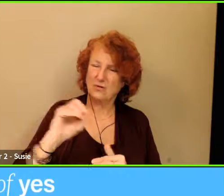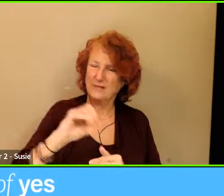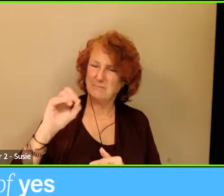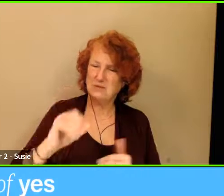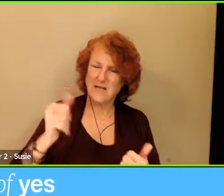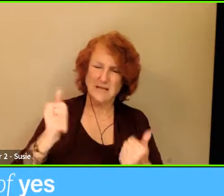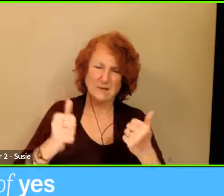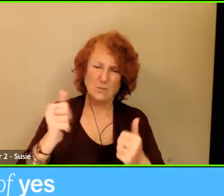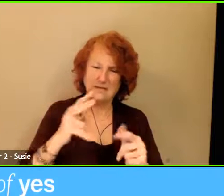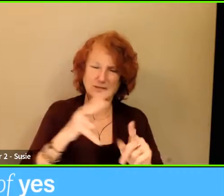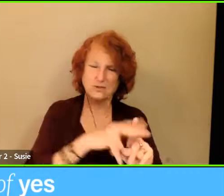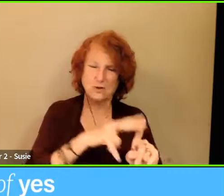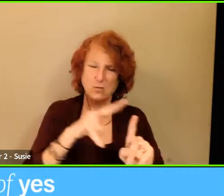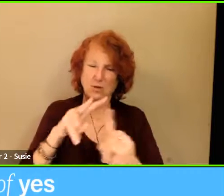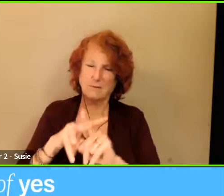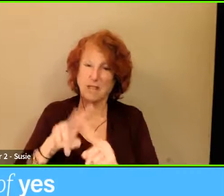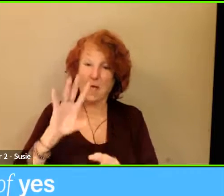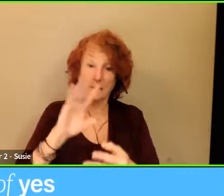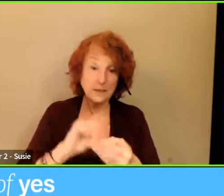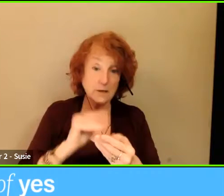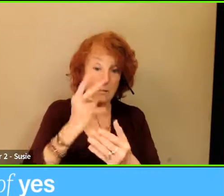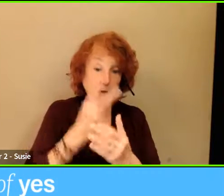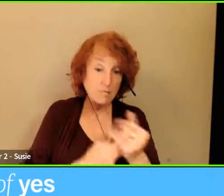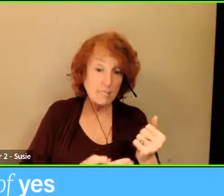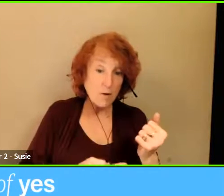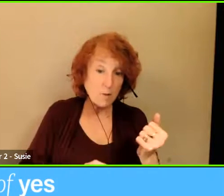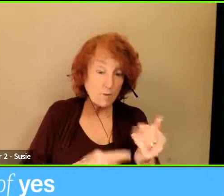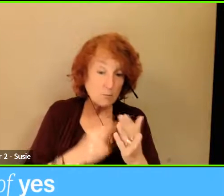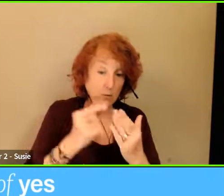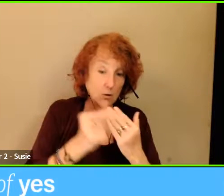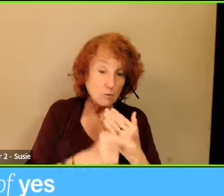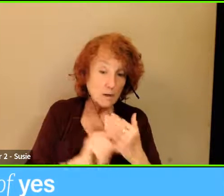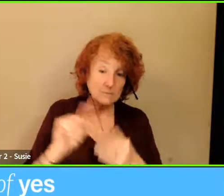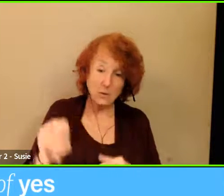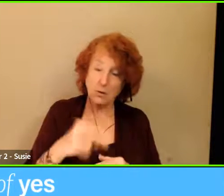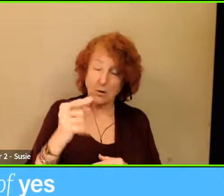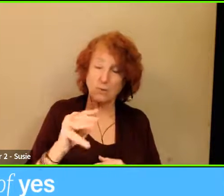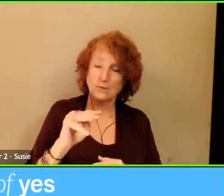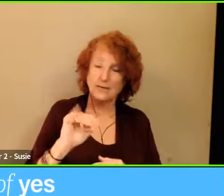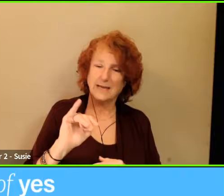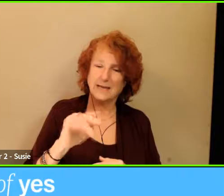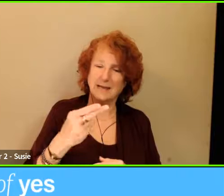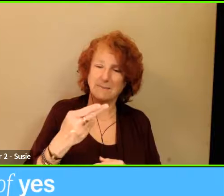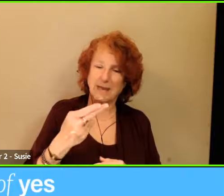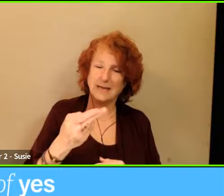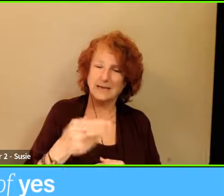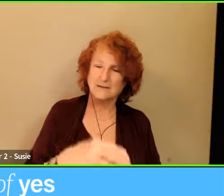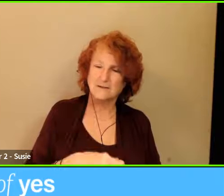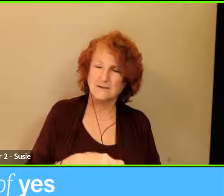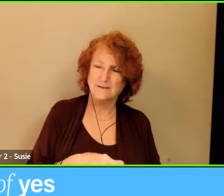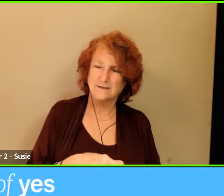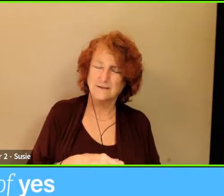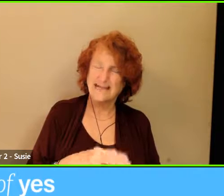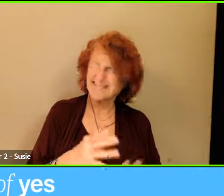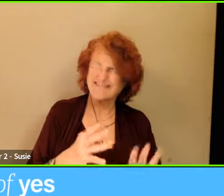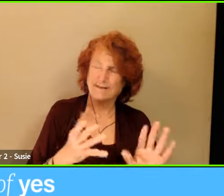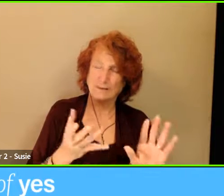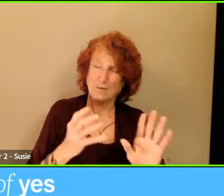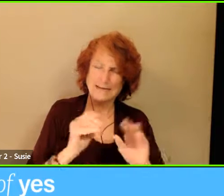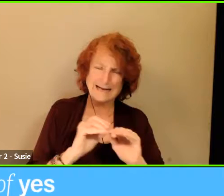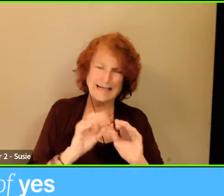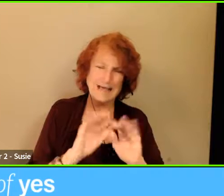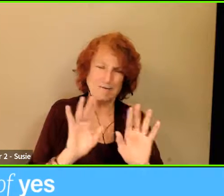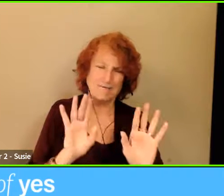of both programs or just the MIH program? So I'm sorry, I think you probably got that, but I just want to clarify.